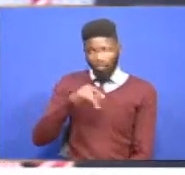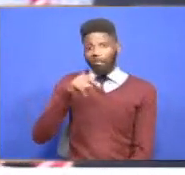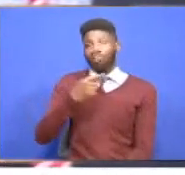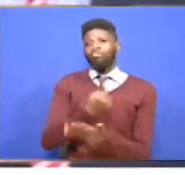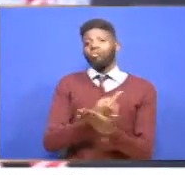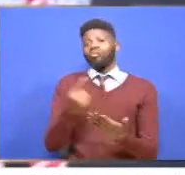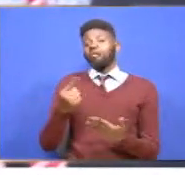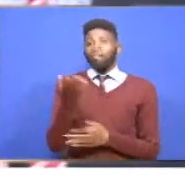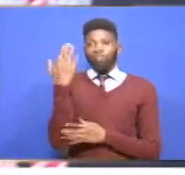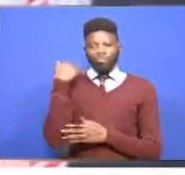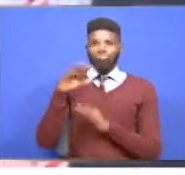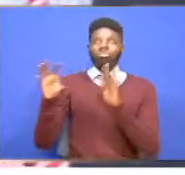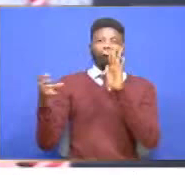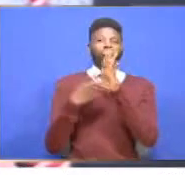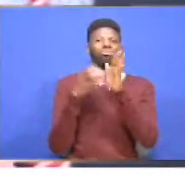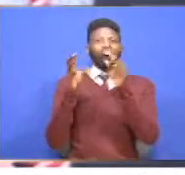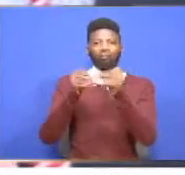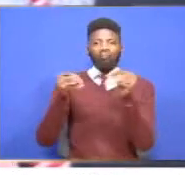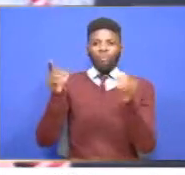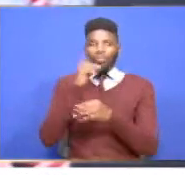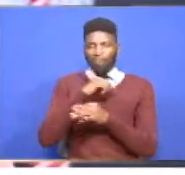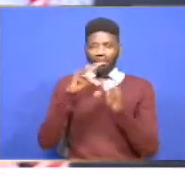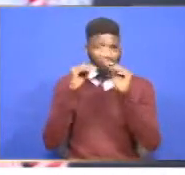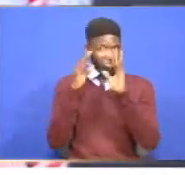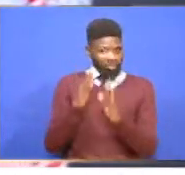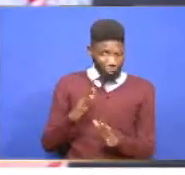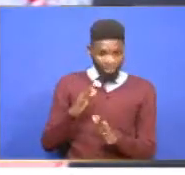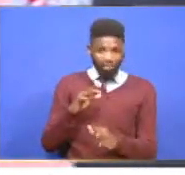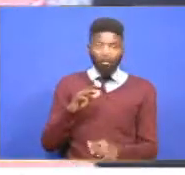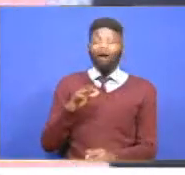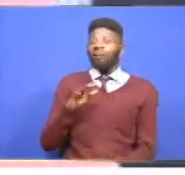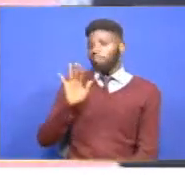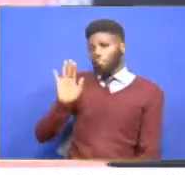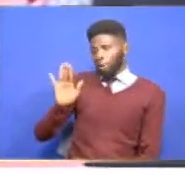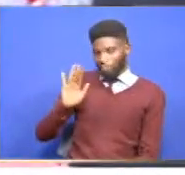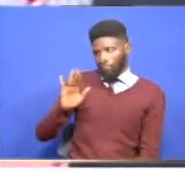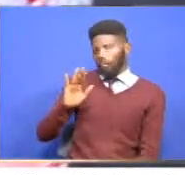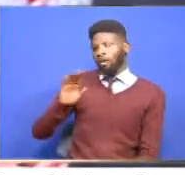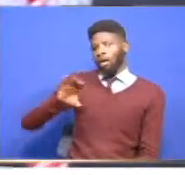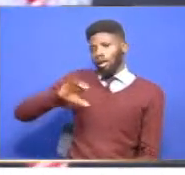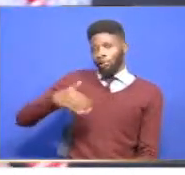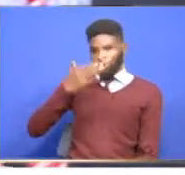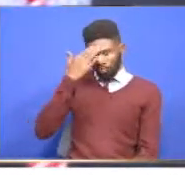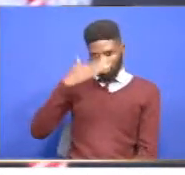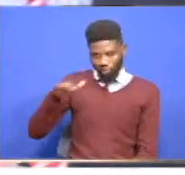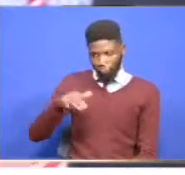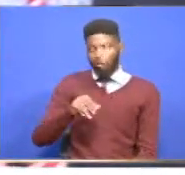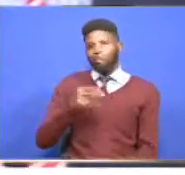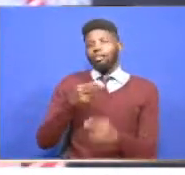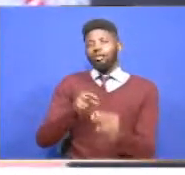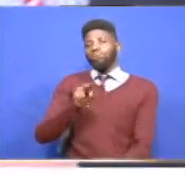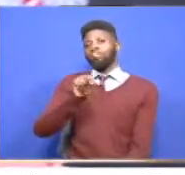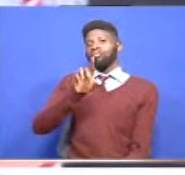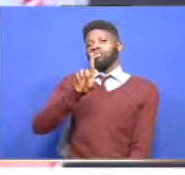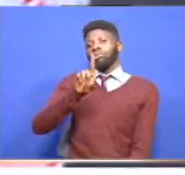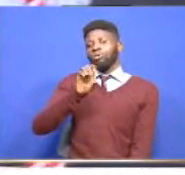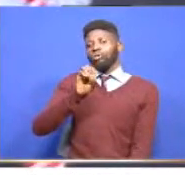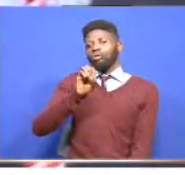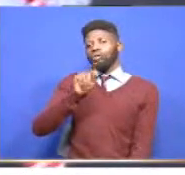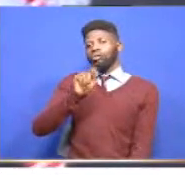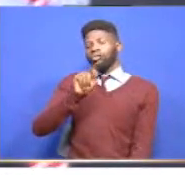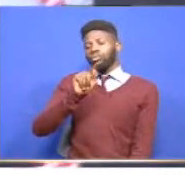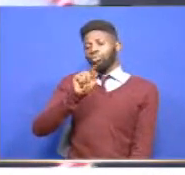was issued by the Speaker of the County Assembly, Honorable Ndoto. But that particular process was